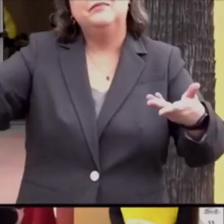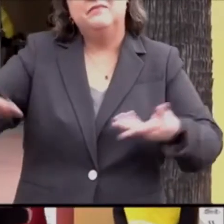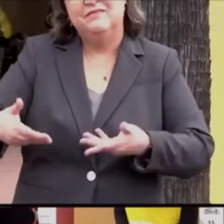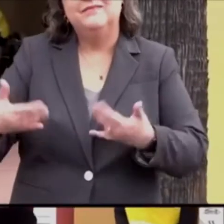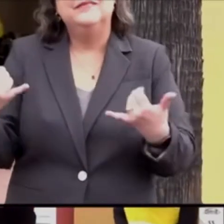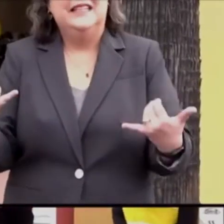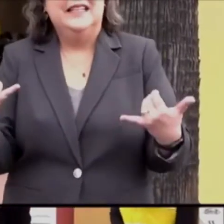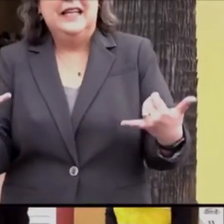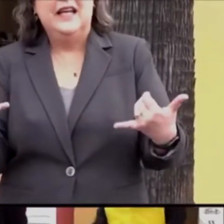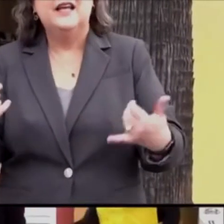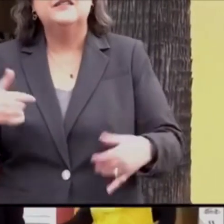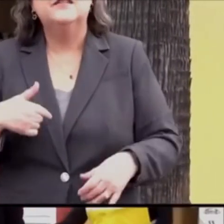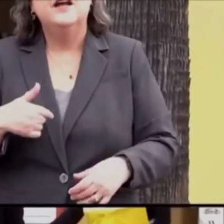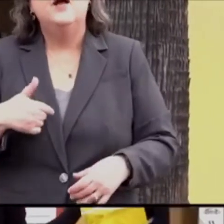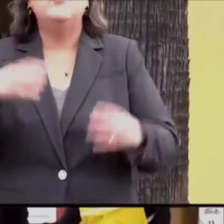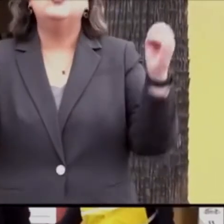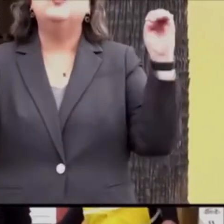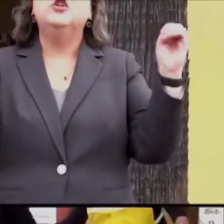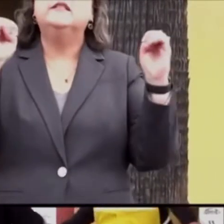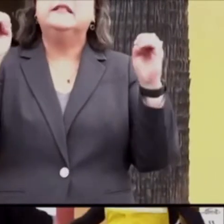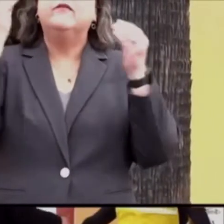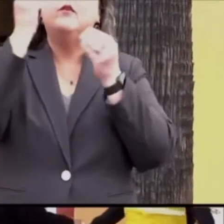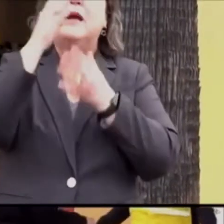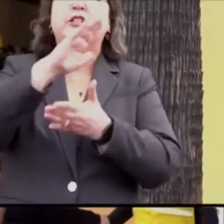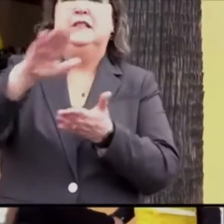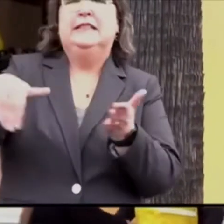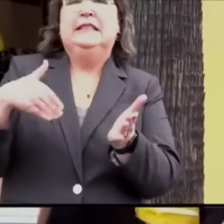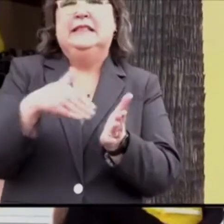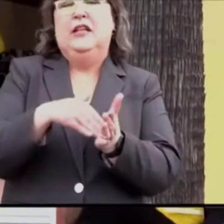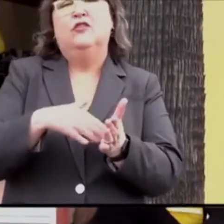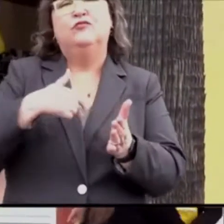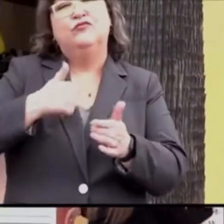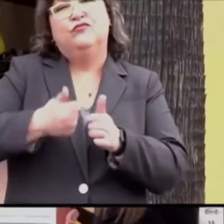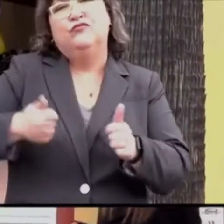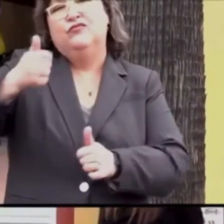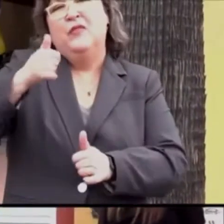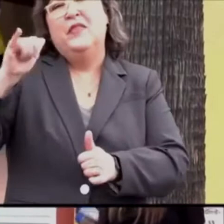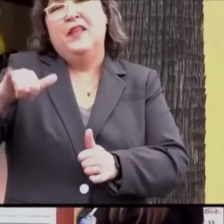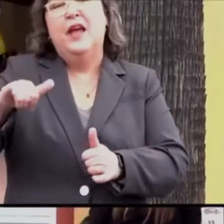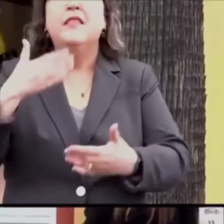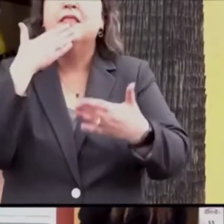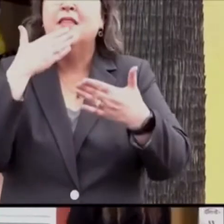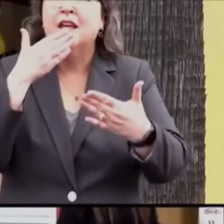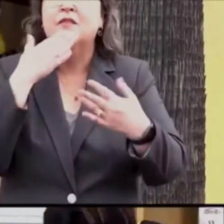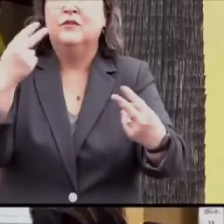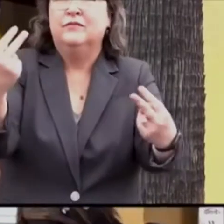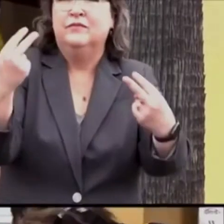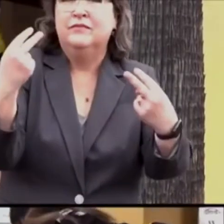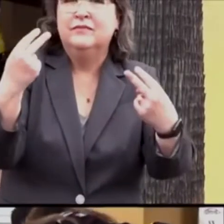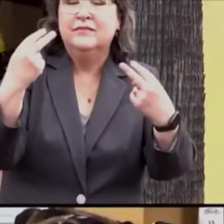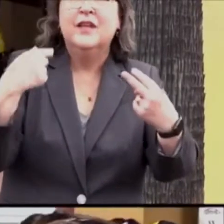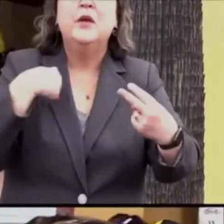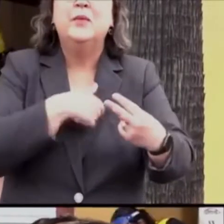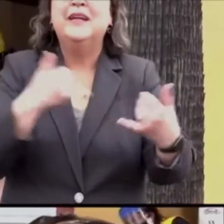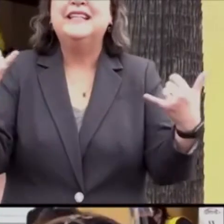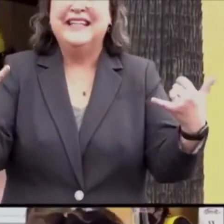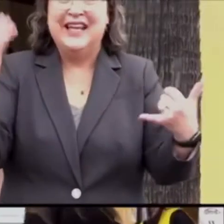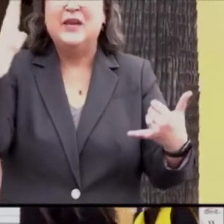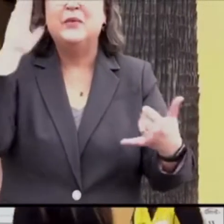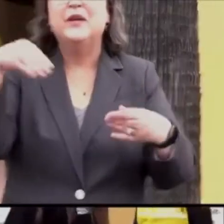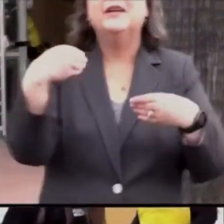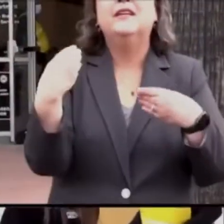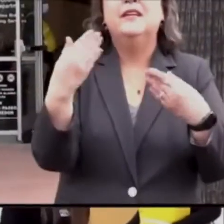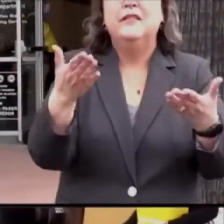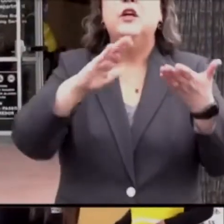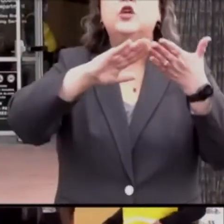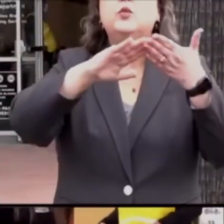Center. Thank you for joining us today for today's press conference. Today, we will be providing an update regarding our new